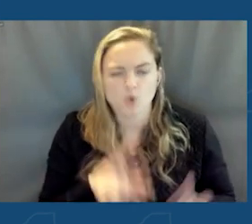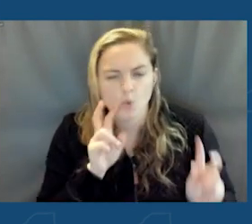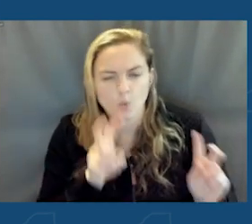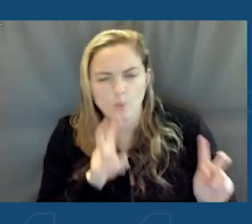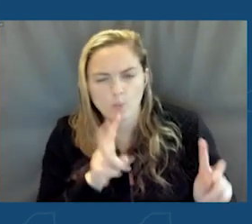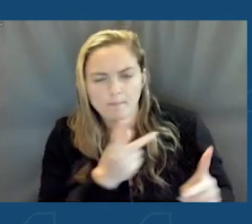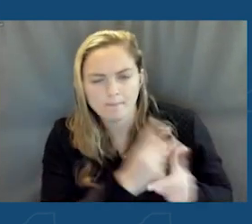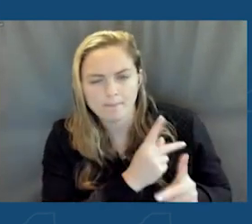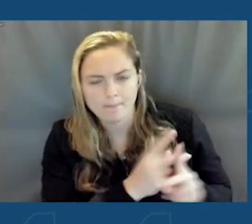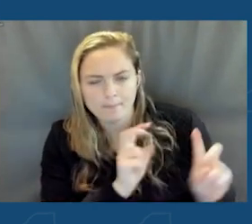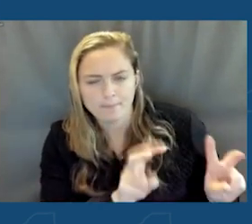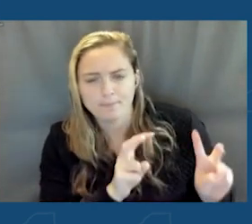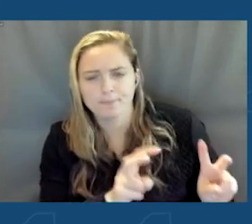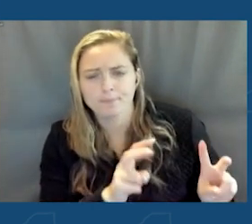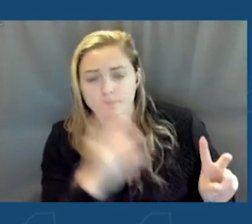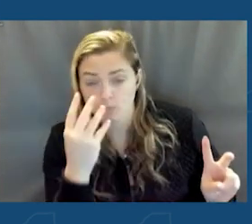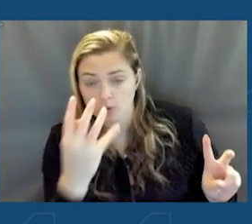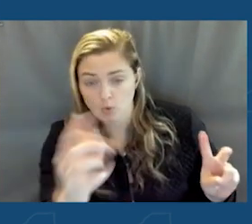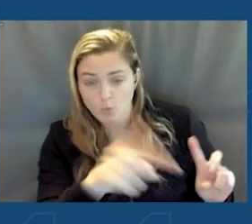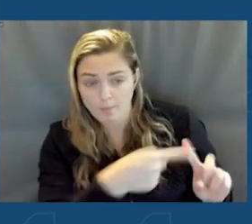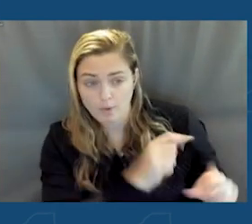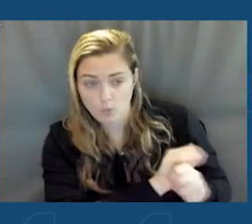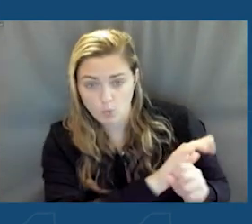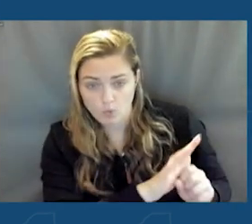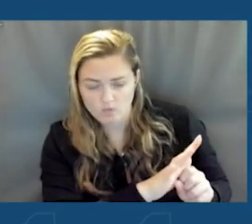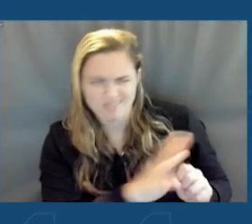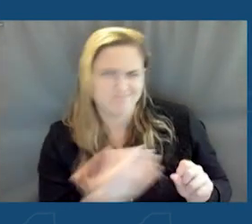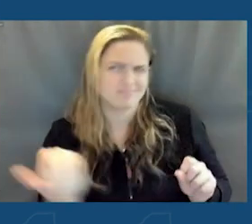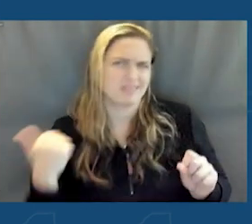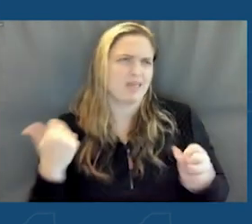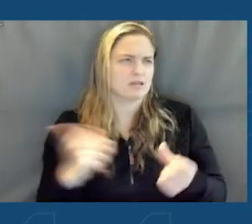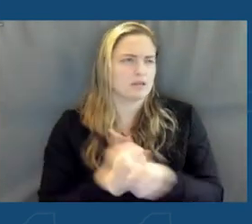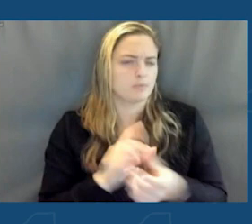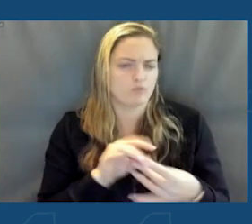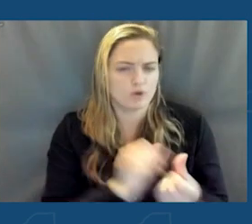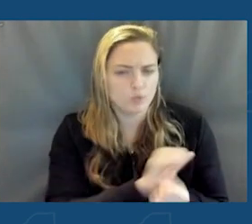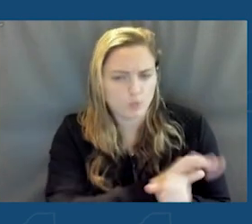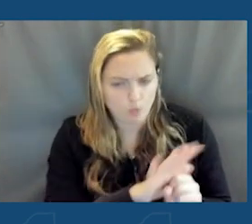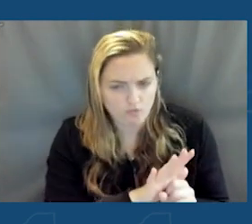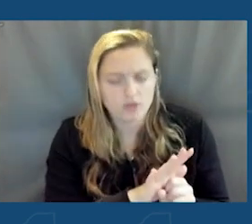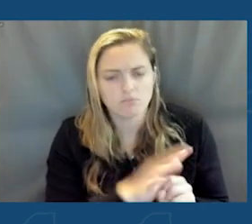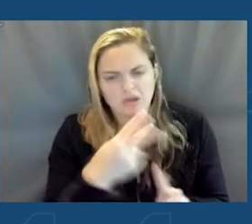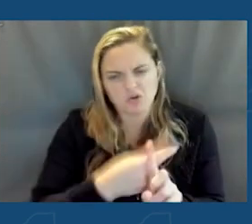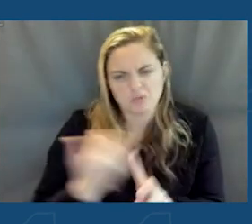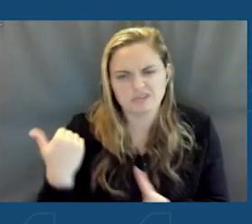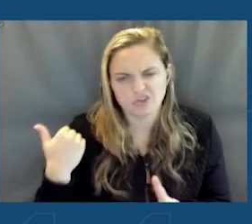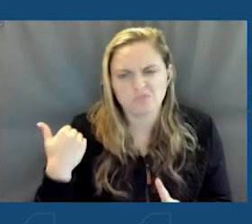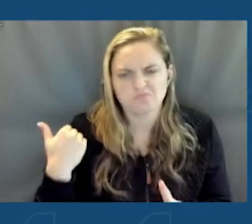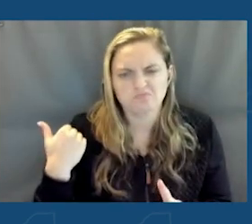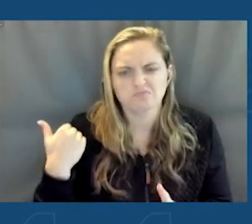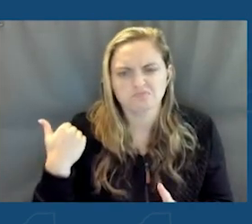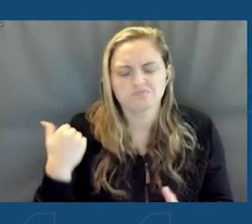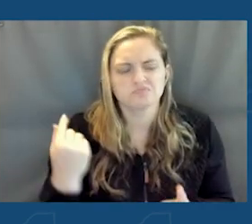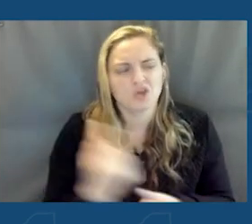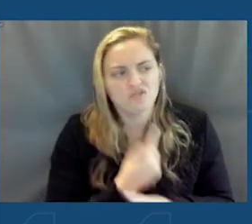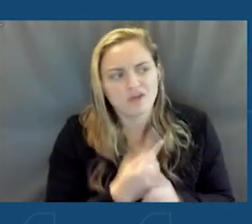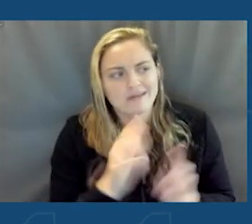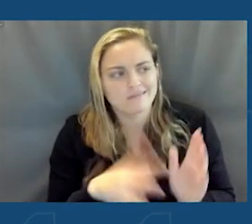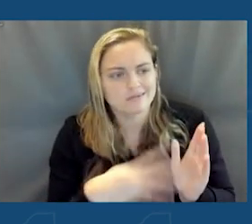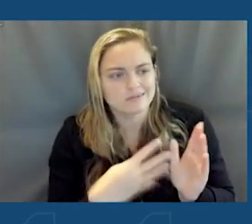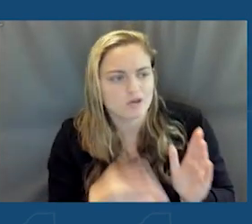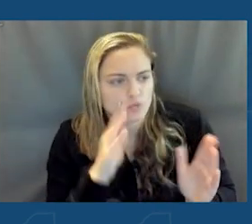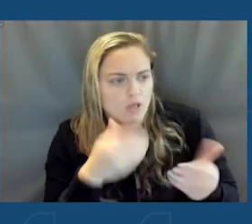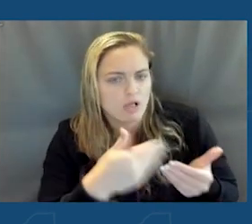again, just to give everybody an update, the last time we gave an update was about 2 months ago. I want to, on a regular schedule every couple of months, make sure everyone knows what we're up to.